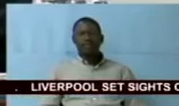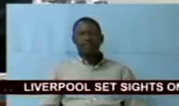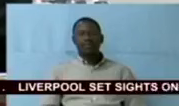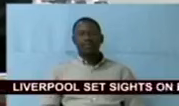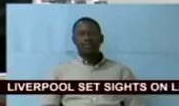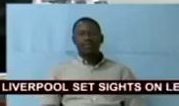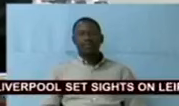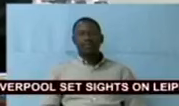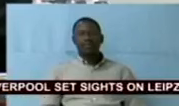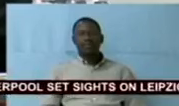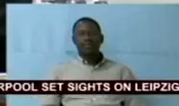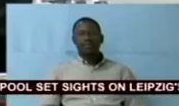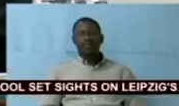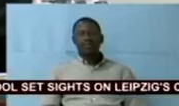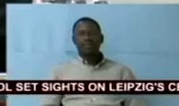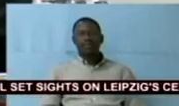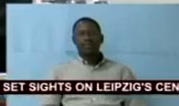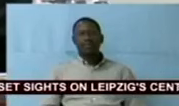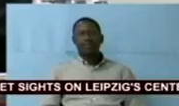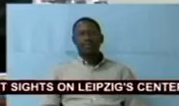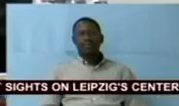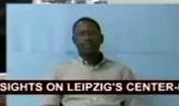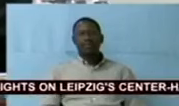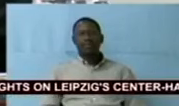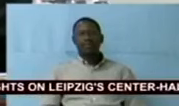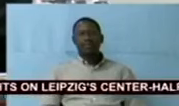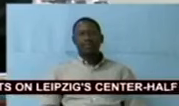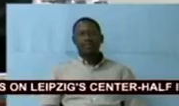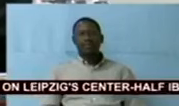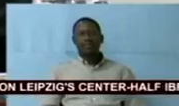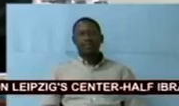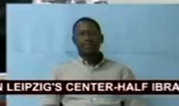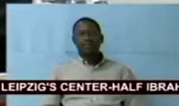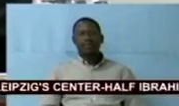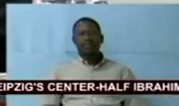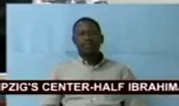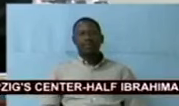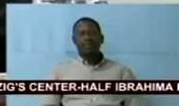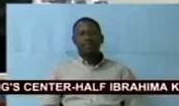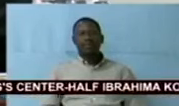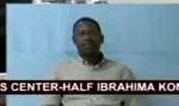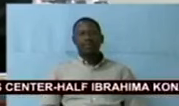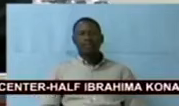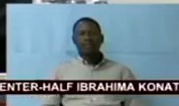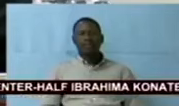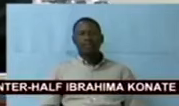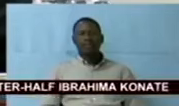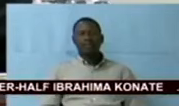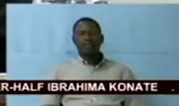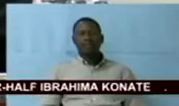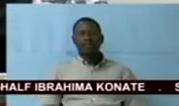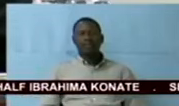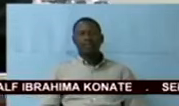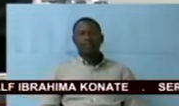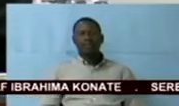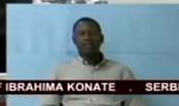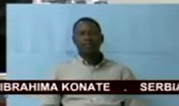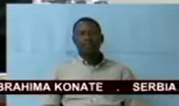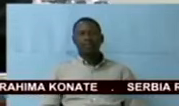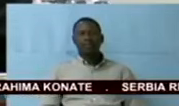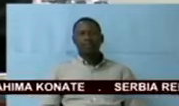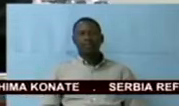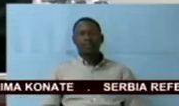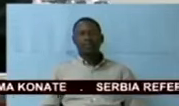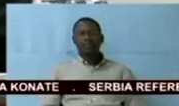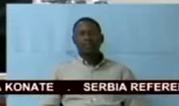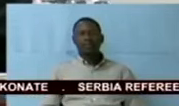bijele mosi tukum balano tukum la dami ning ayatara mfutatama hanfo akobulita.